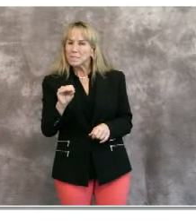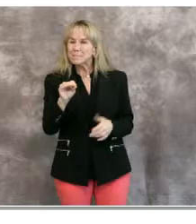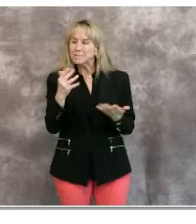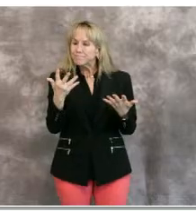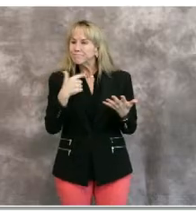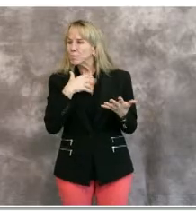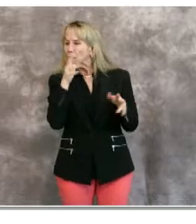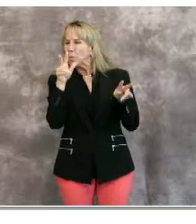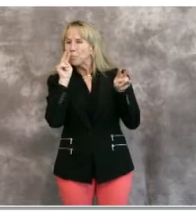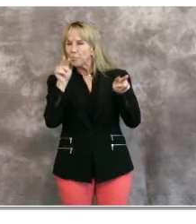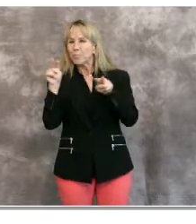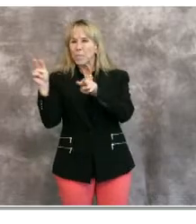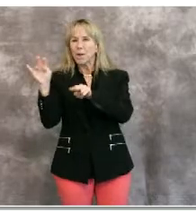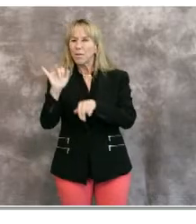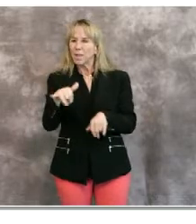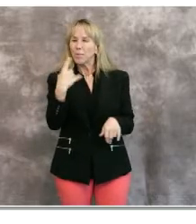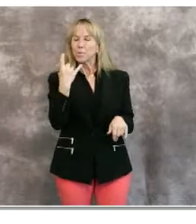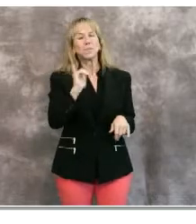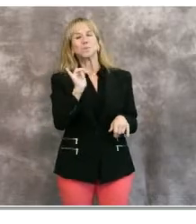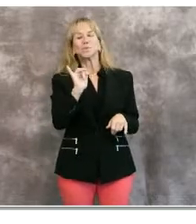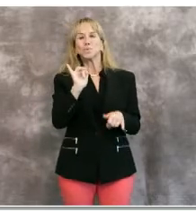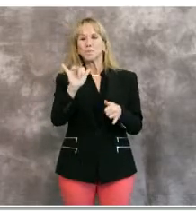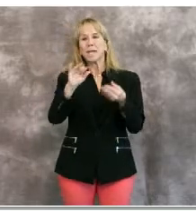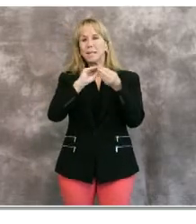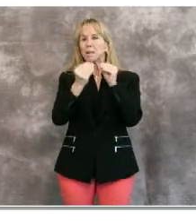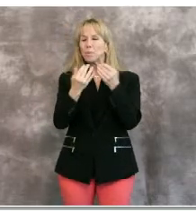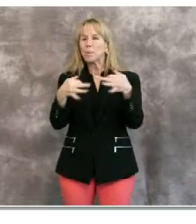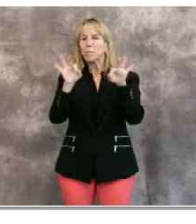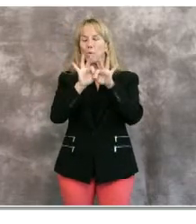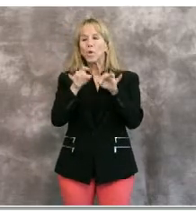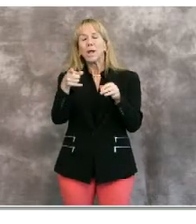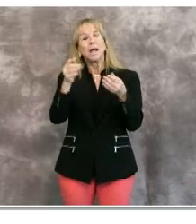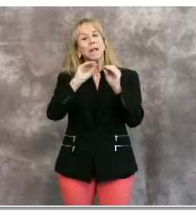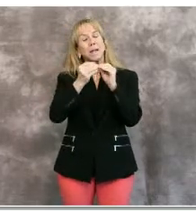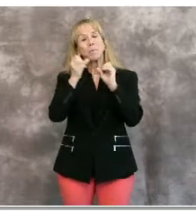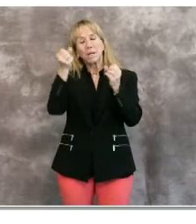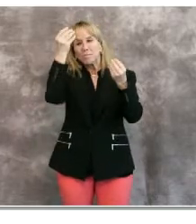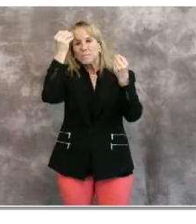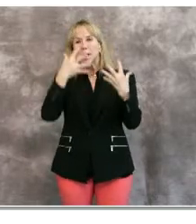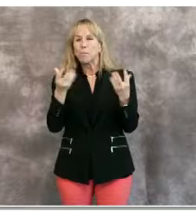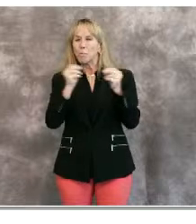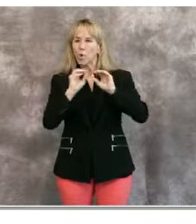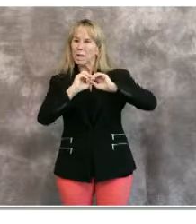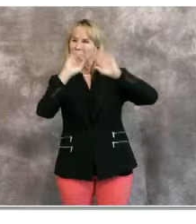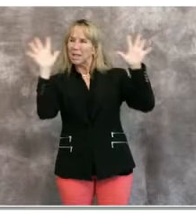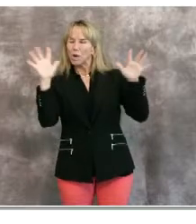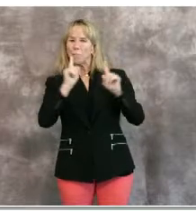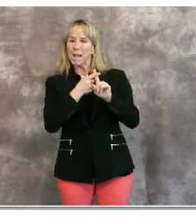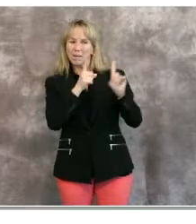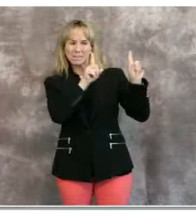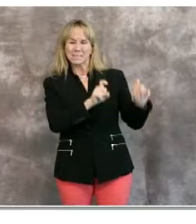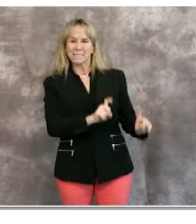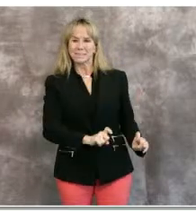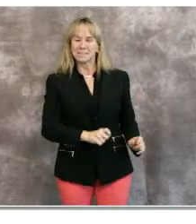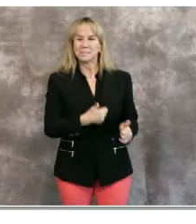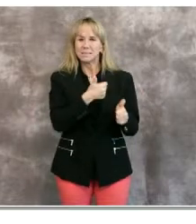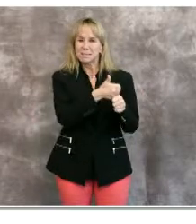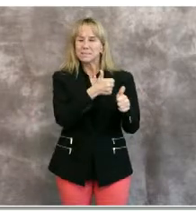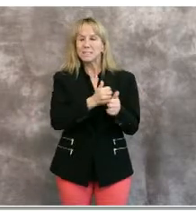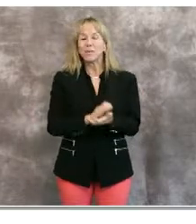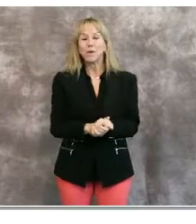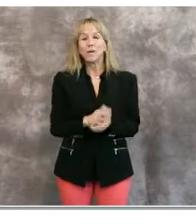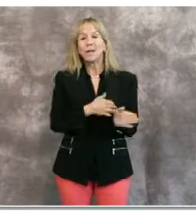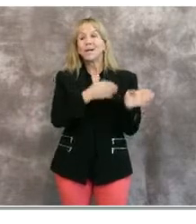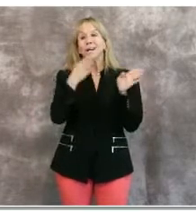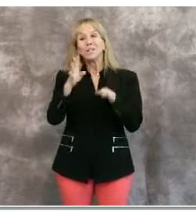But we will continue to monitor this, and this will provide greater clarity when there's greater stability in the testing. On hospital census,